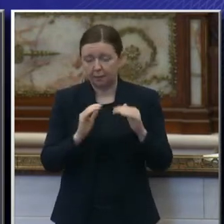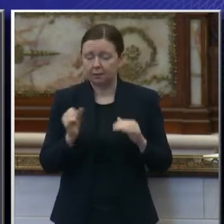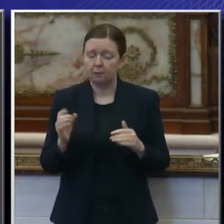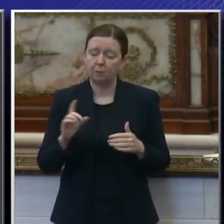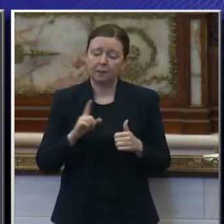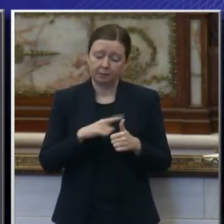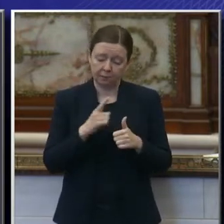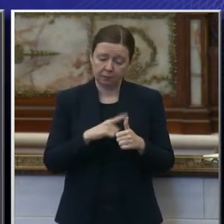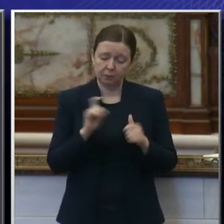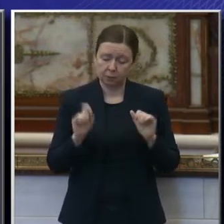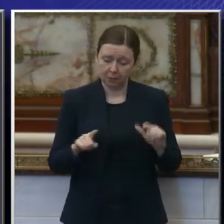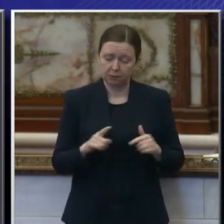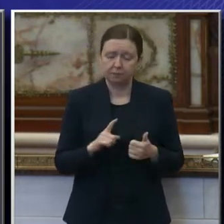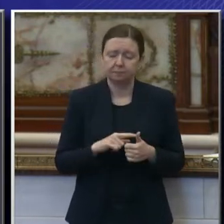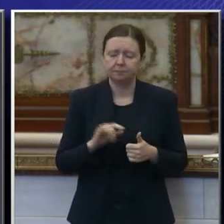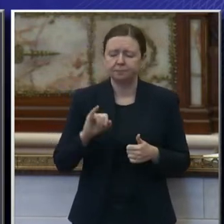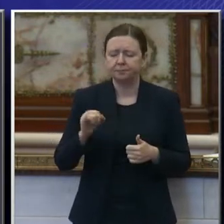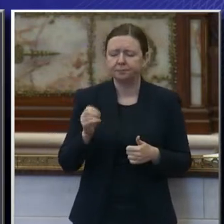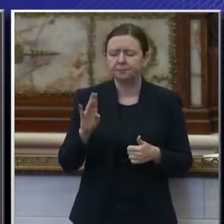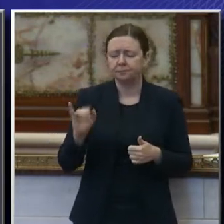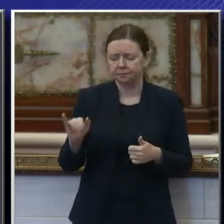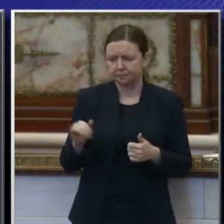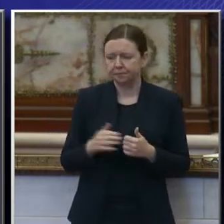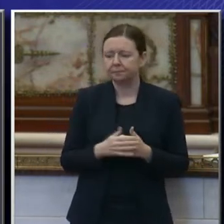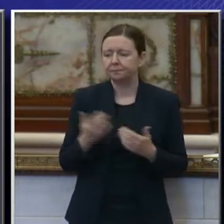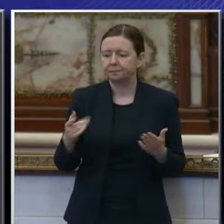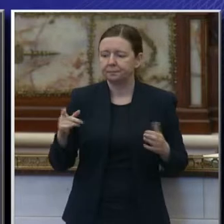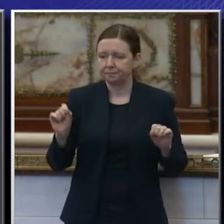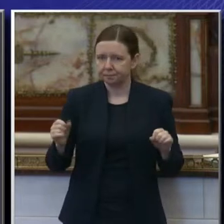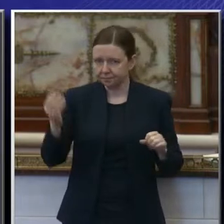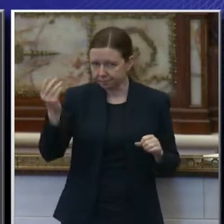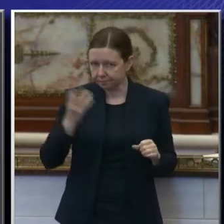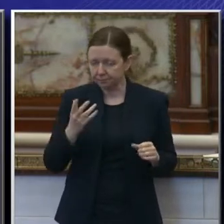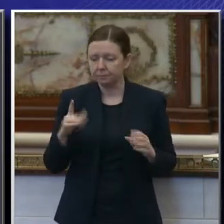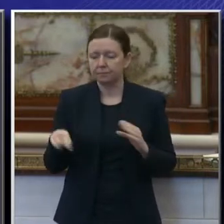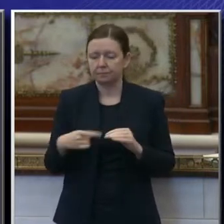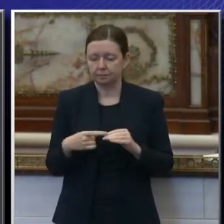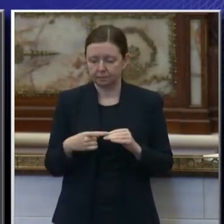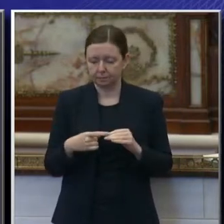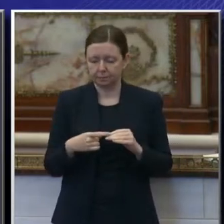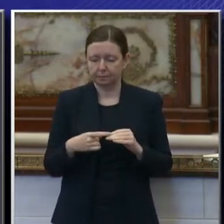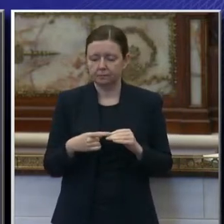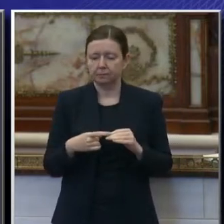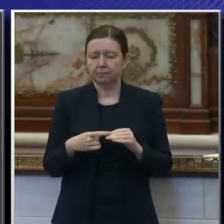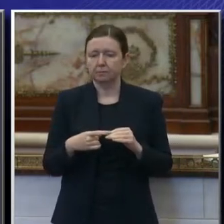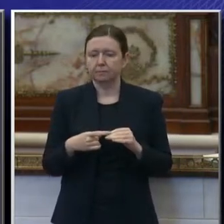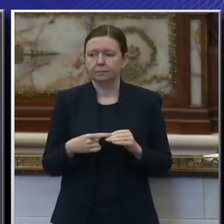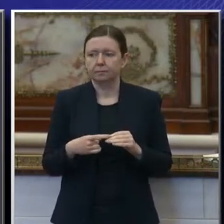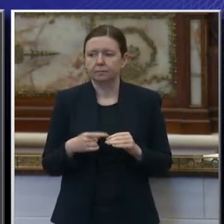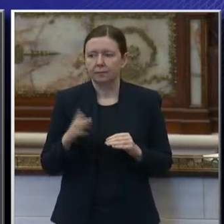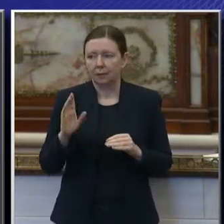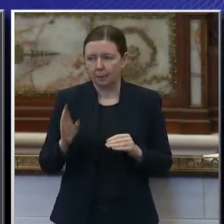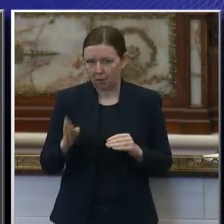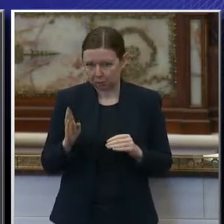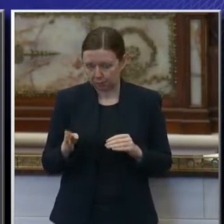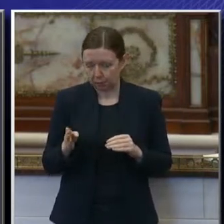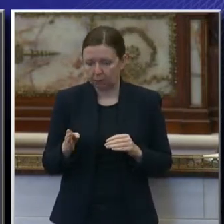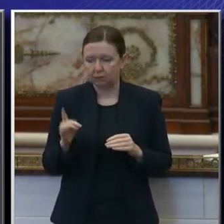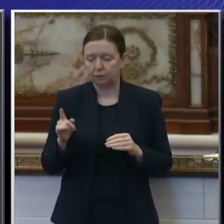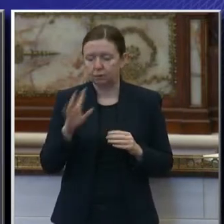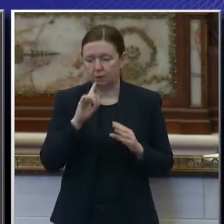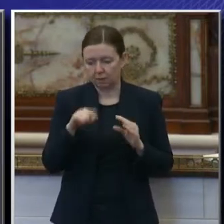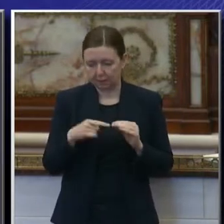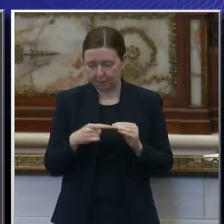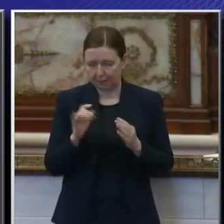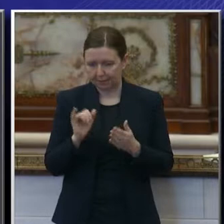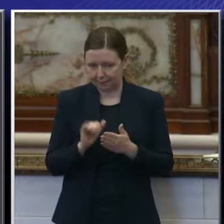first question, Jeremy, maybe you can enlighten us on Sparrow's Point in Baltimore. You talked about